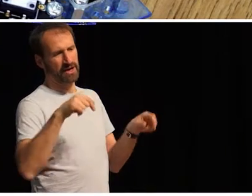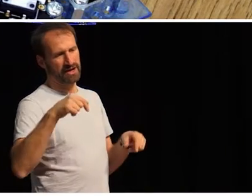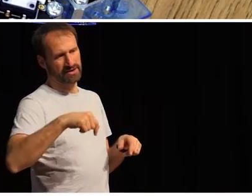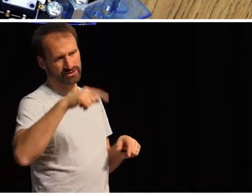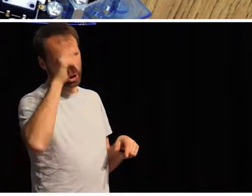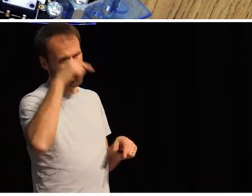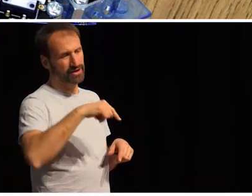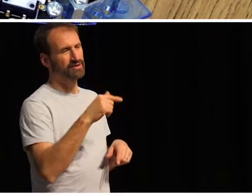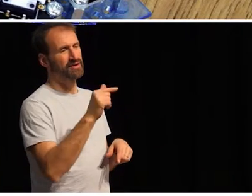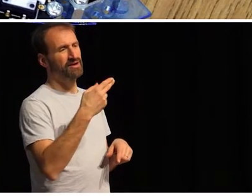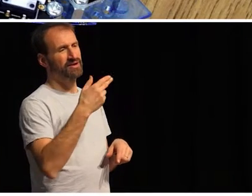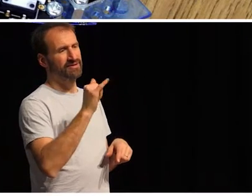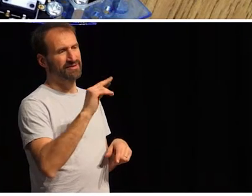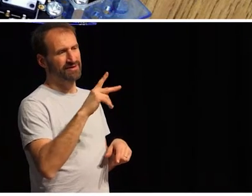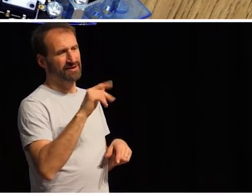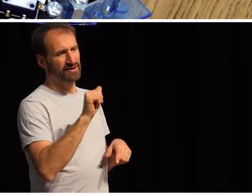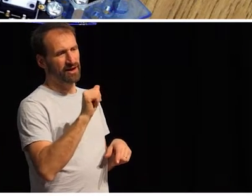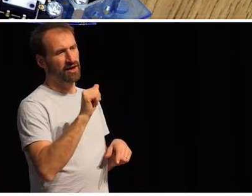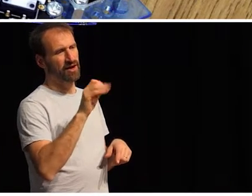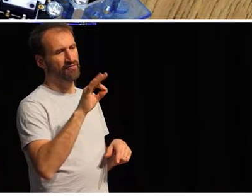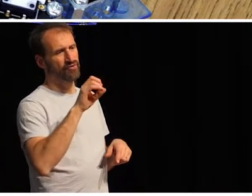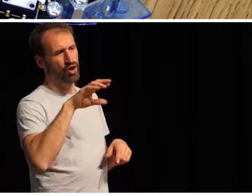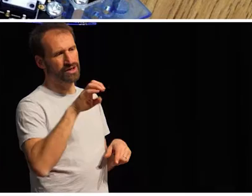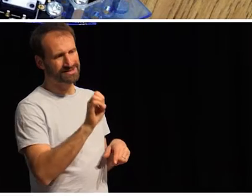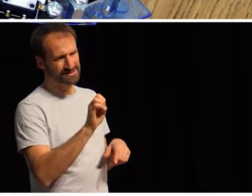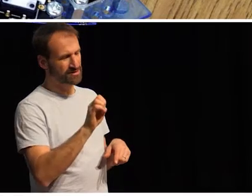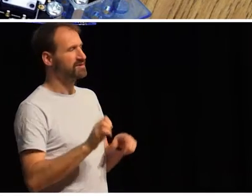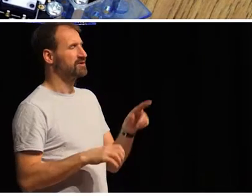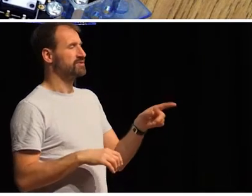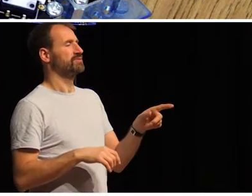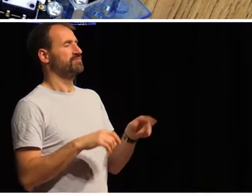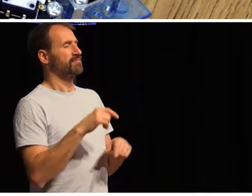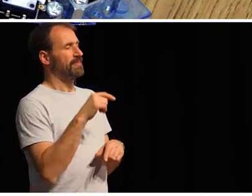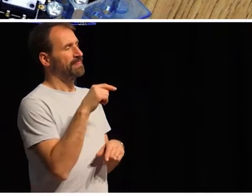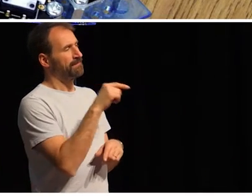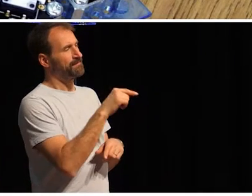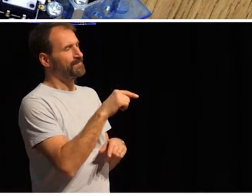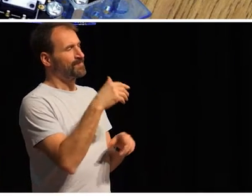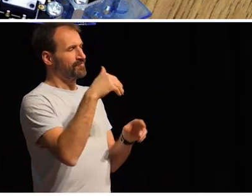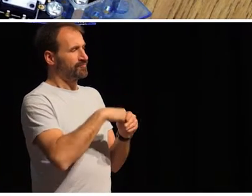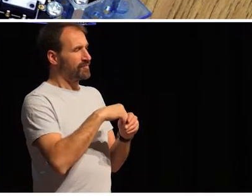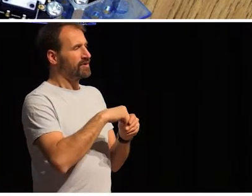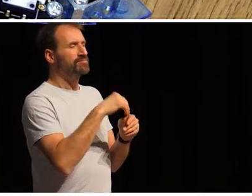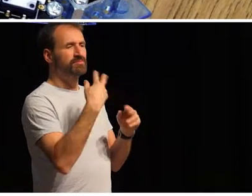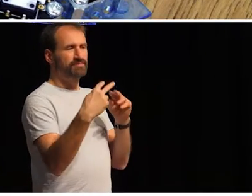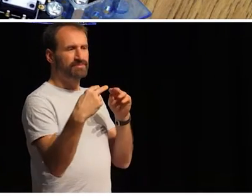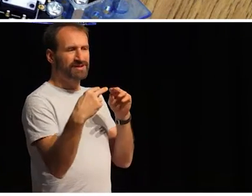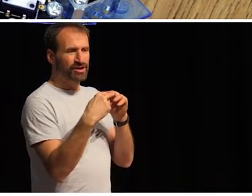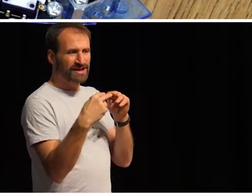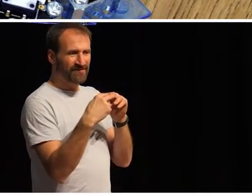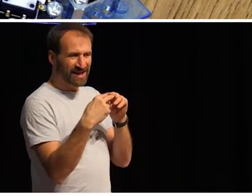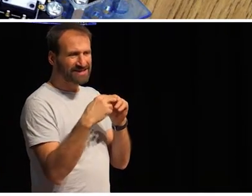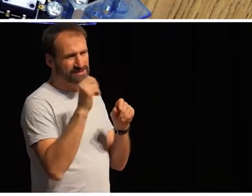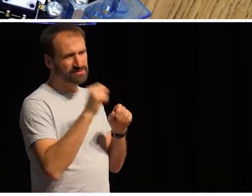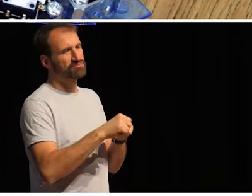about 100 or so different little modules that you all can connect together. And there's also an interface that allows you to connect everything to